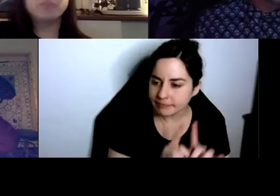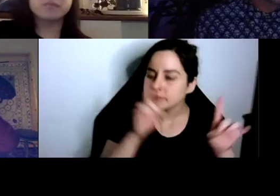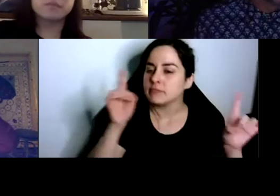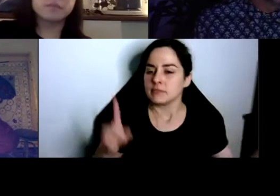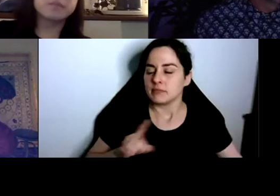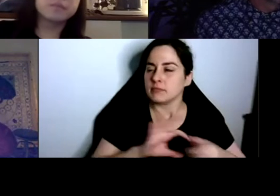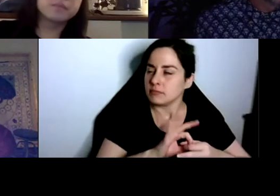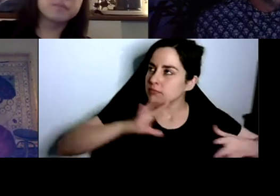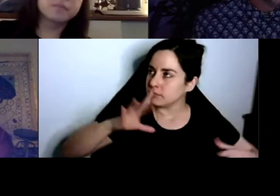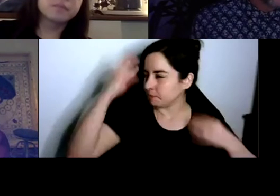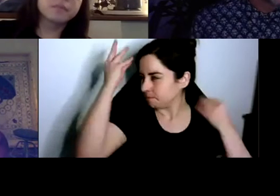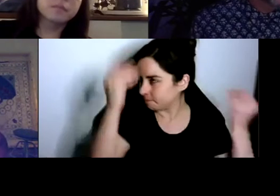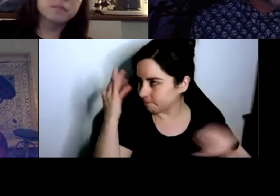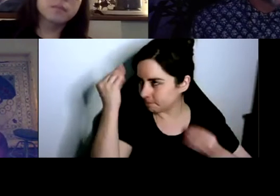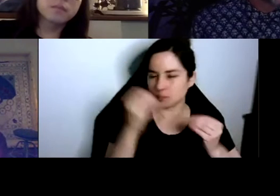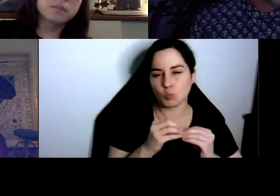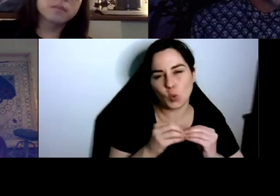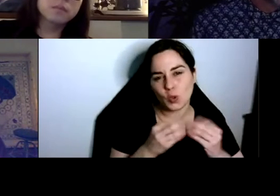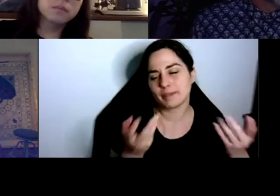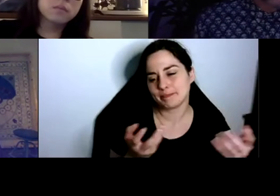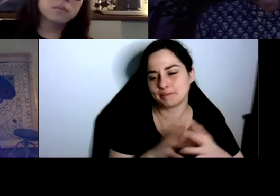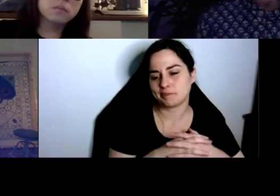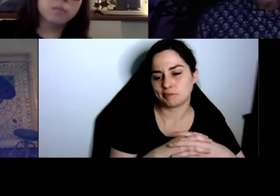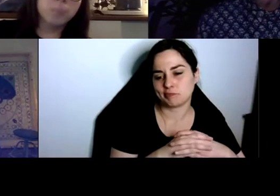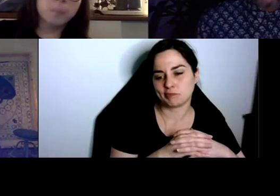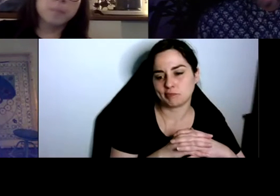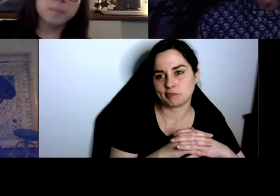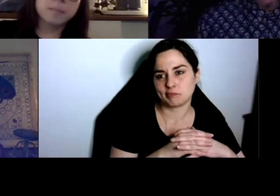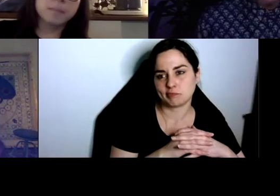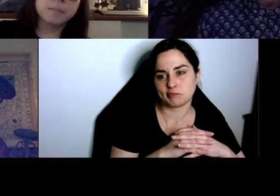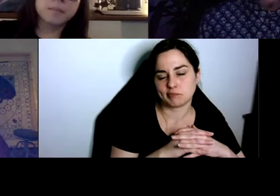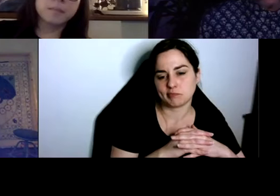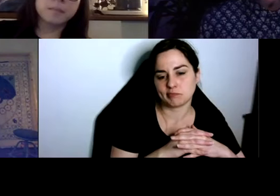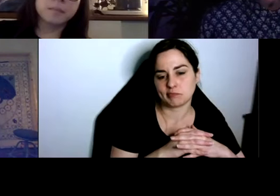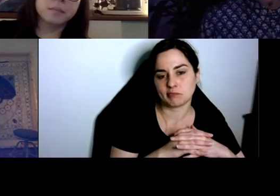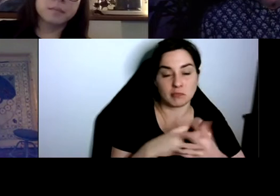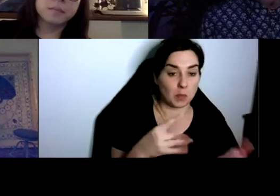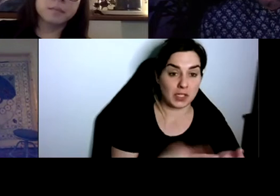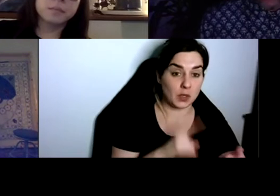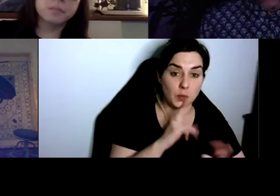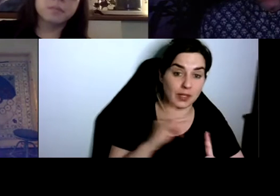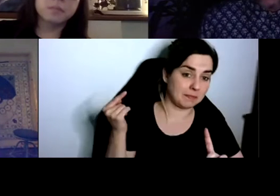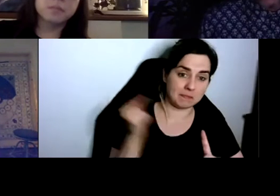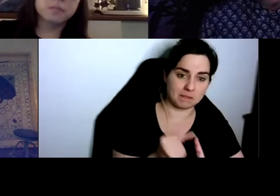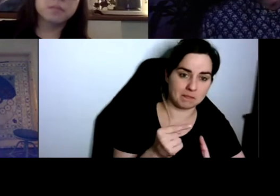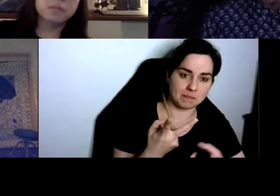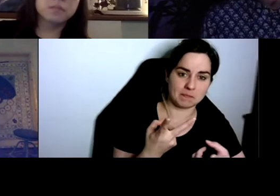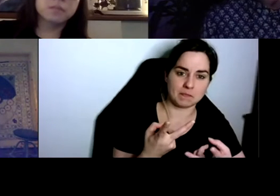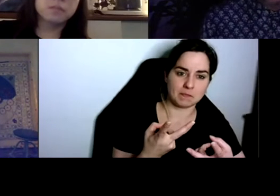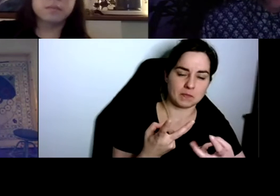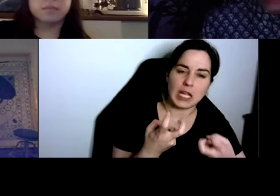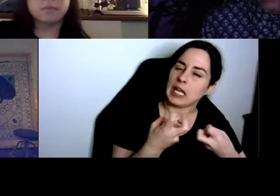But I think, we talk about really heavy issues at Rendezvous. We talk about traumas, and we talk